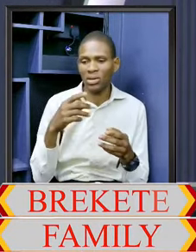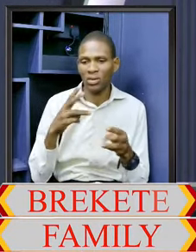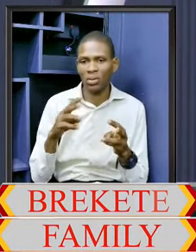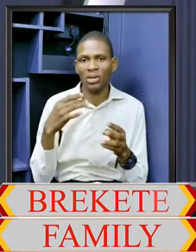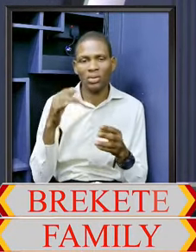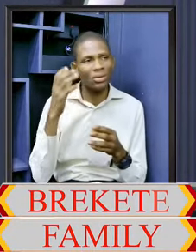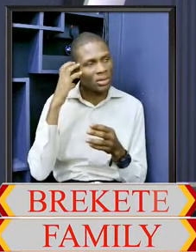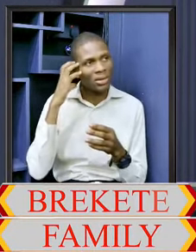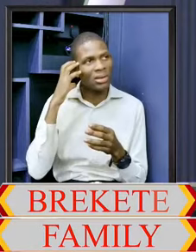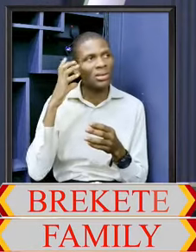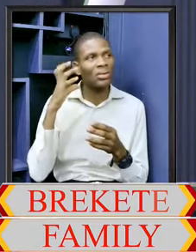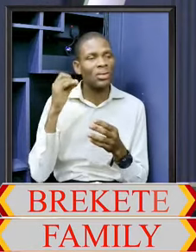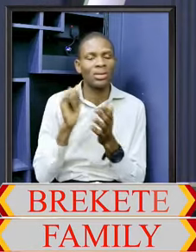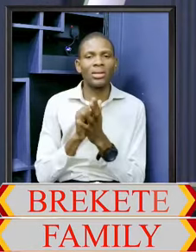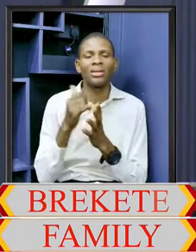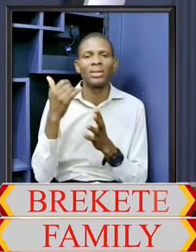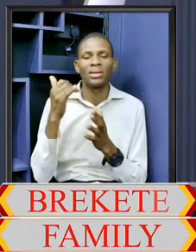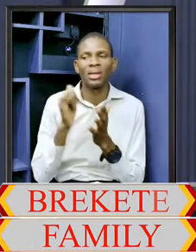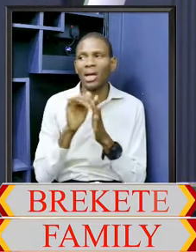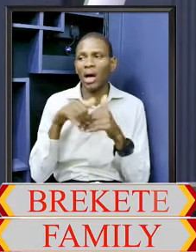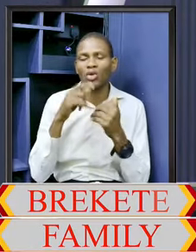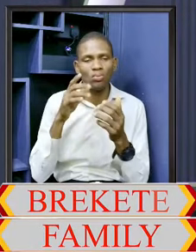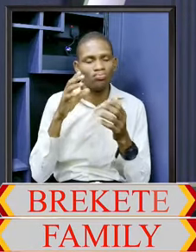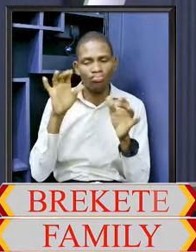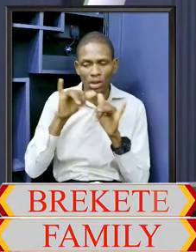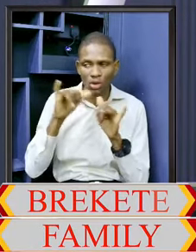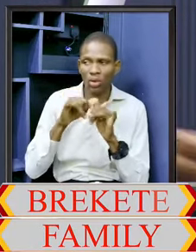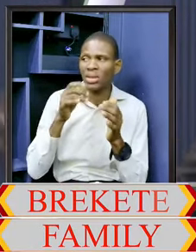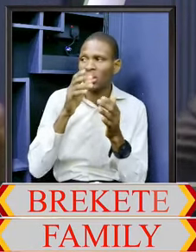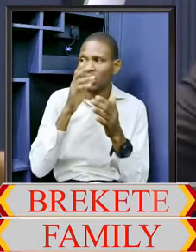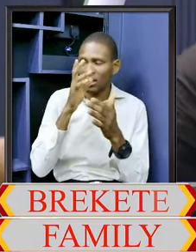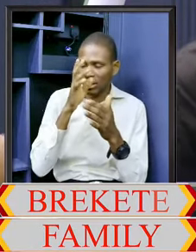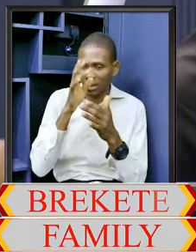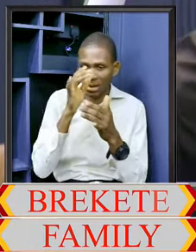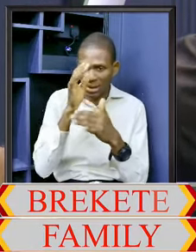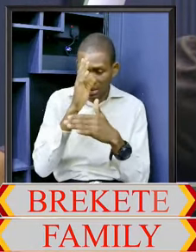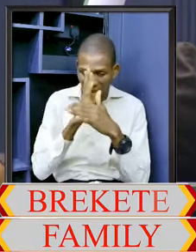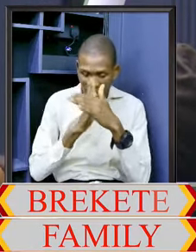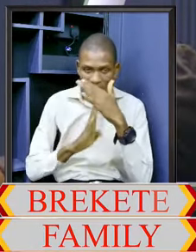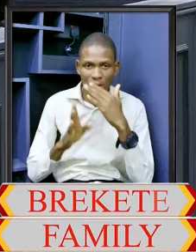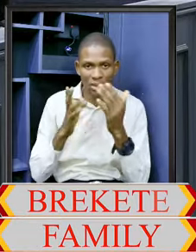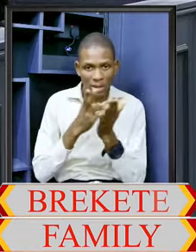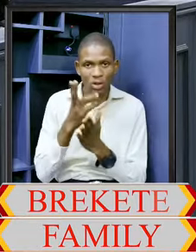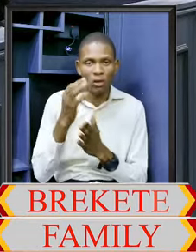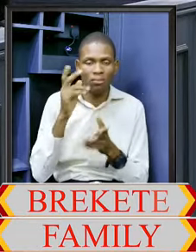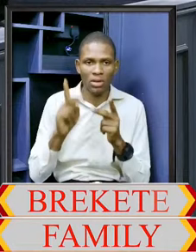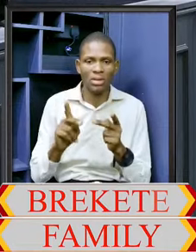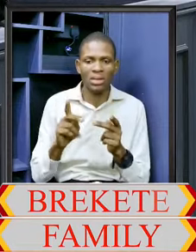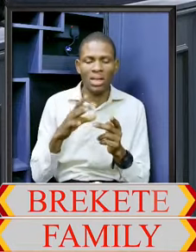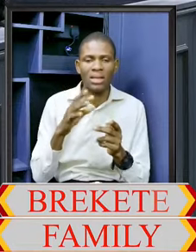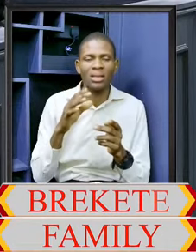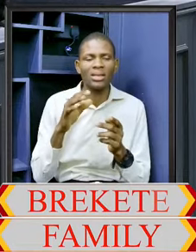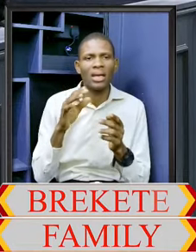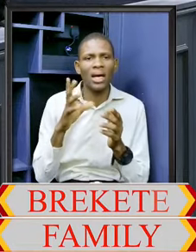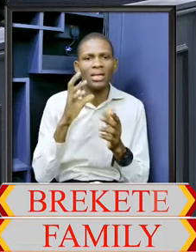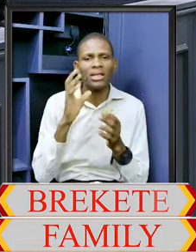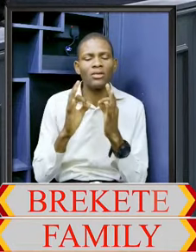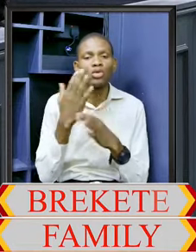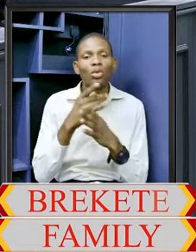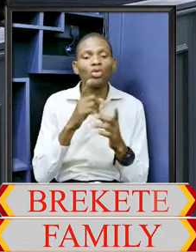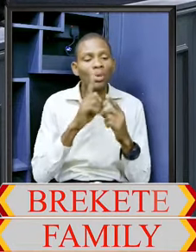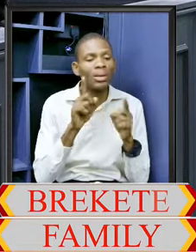statements, now then they take measure integrity. Say, person talk like this. And the thing where he talk, in do am as he talk